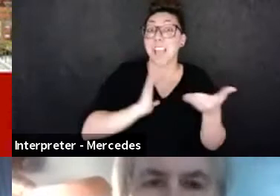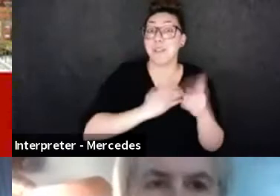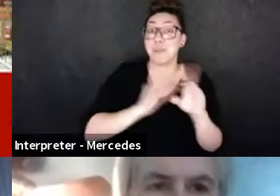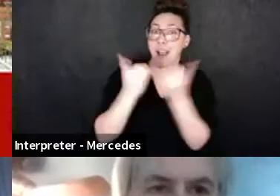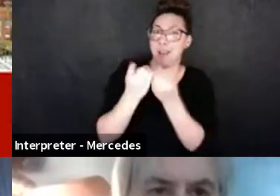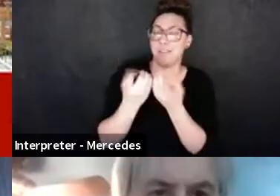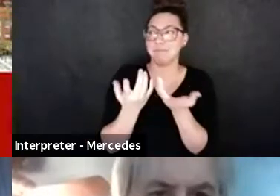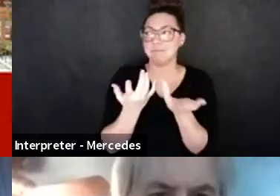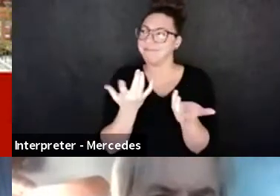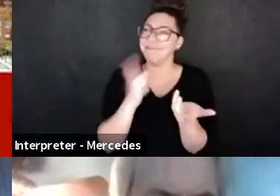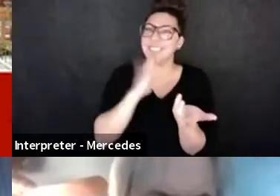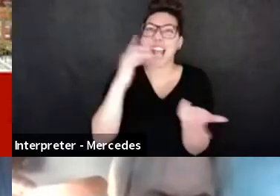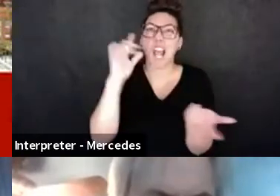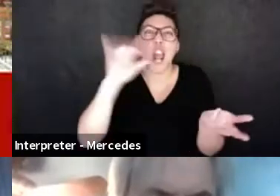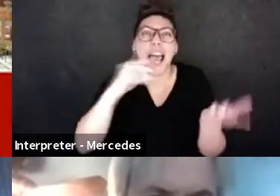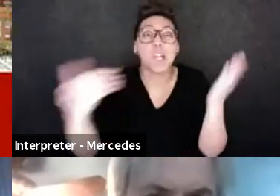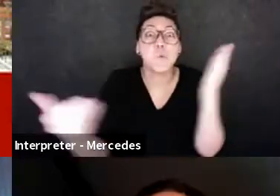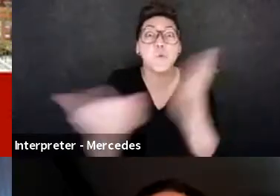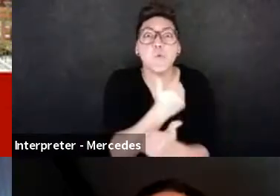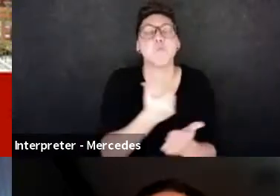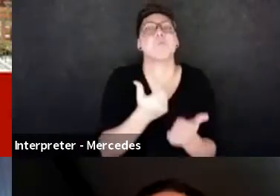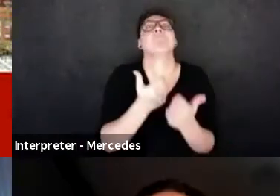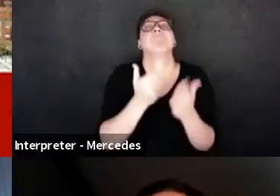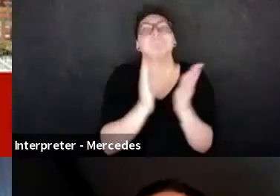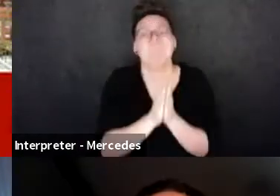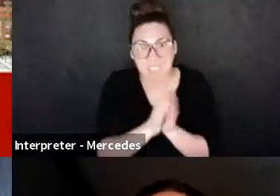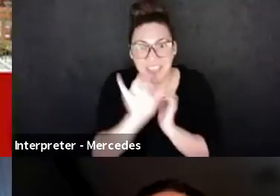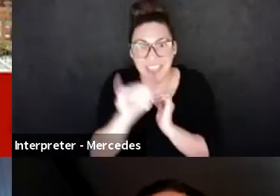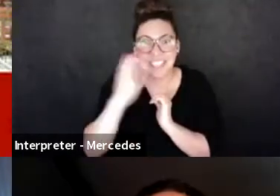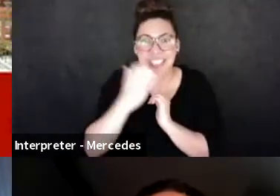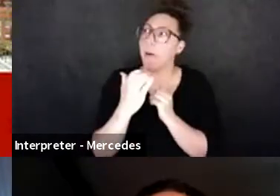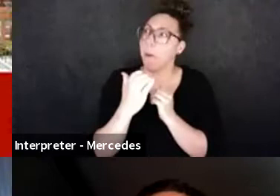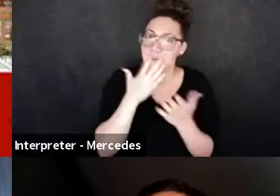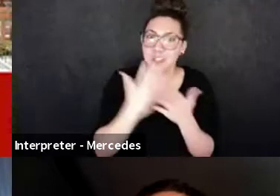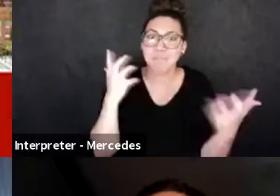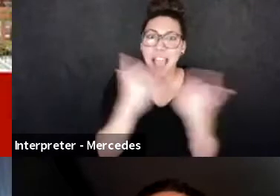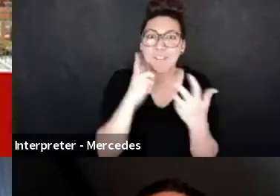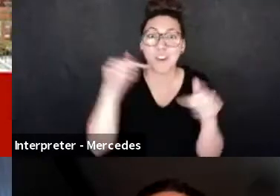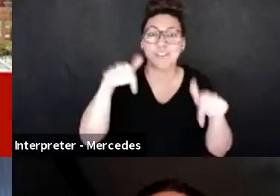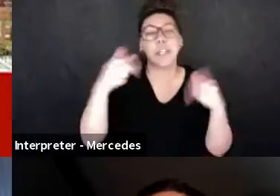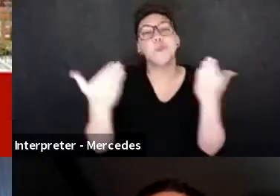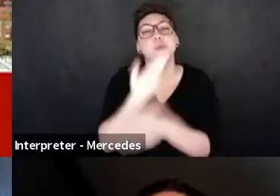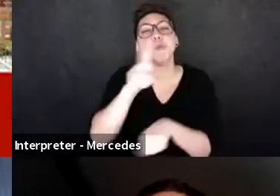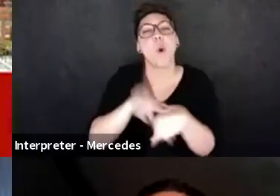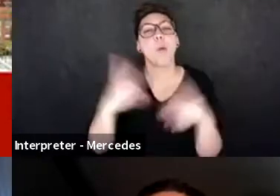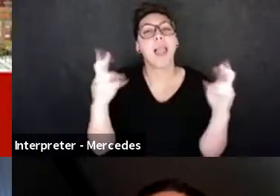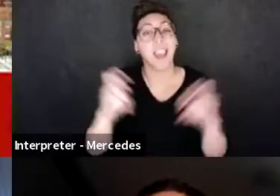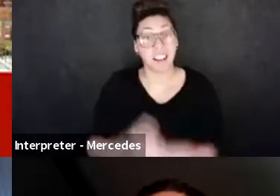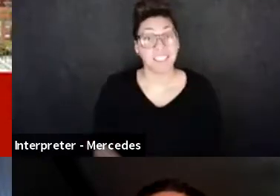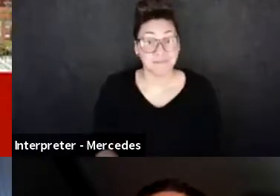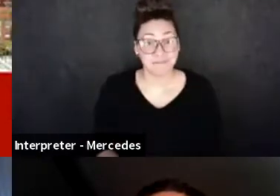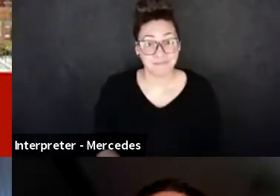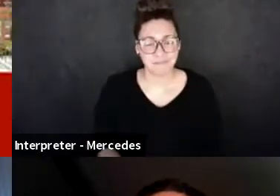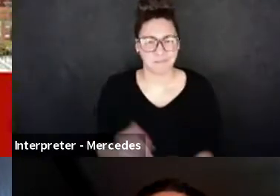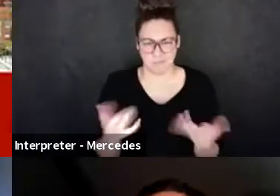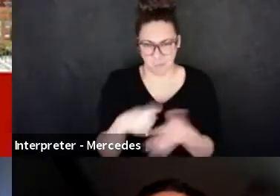it's brand new again, which also seems fitting for this new normal. So what has